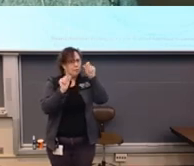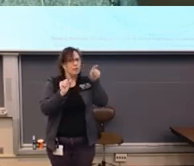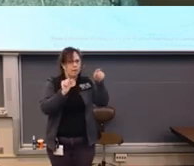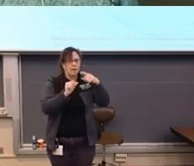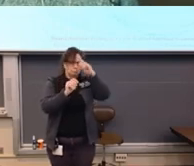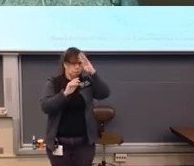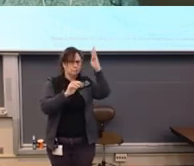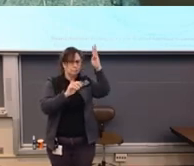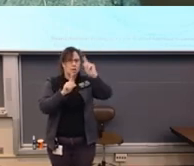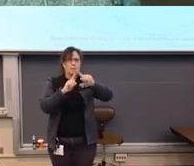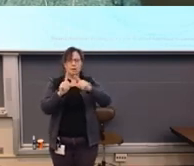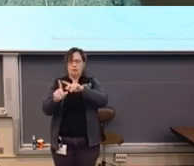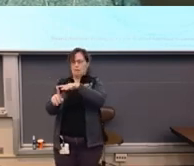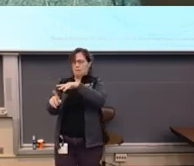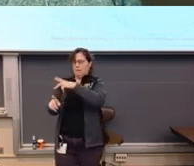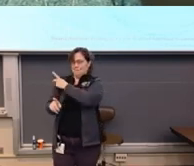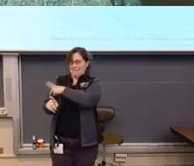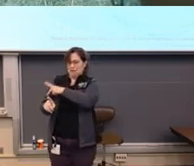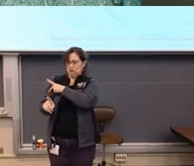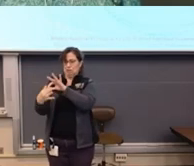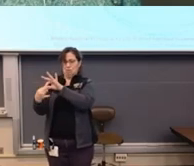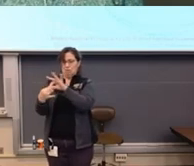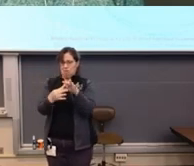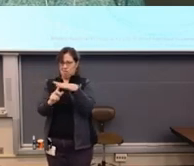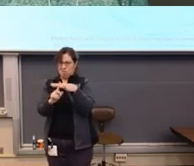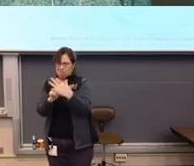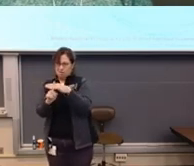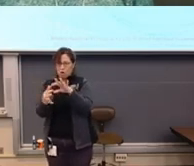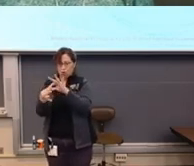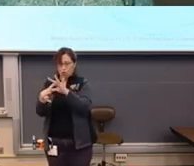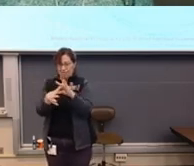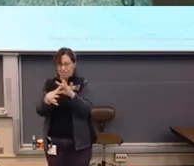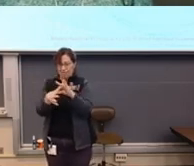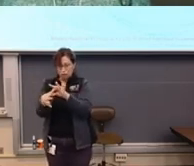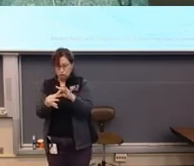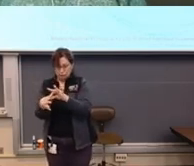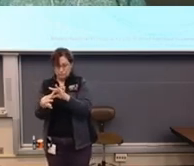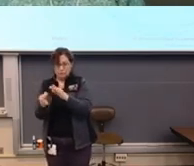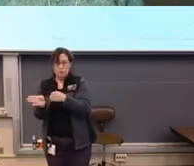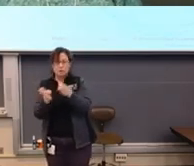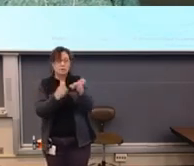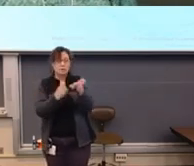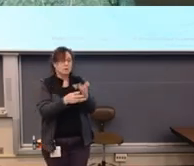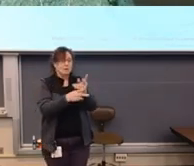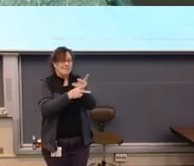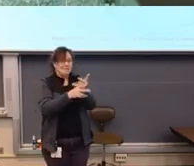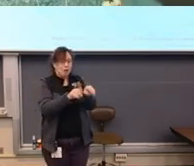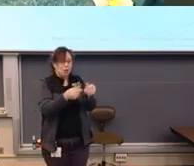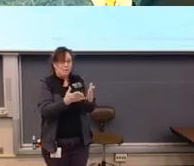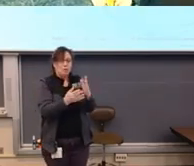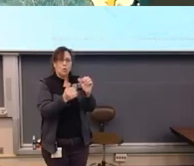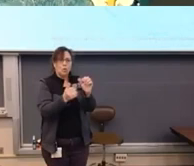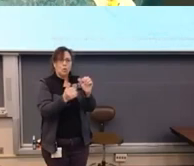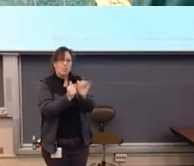at the patient in the context of their relationships and the caregiver in the context of their relationships. We